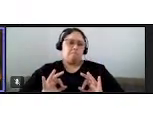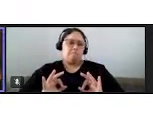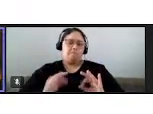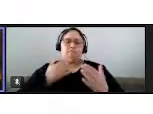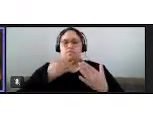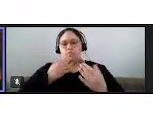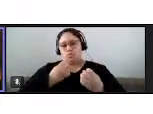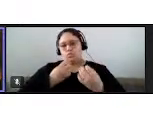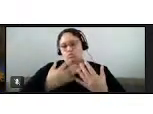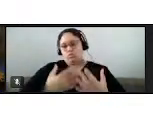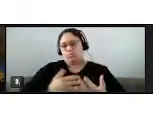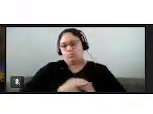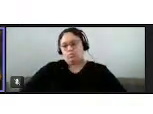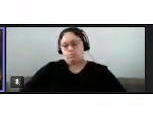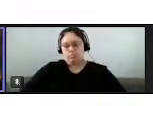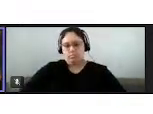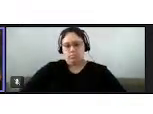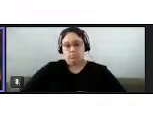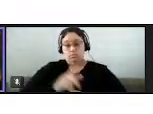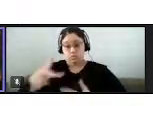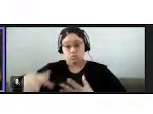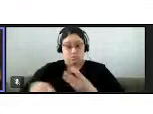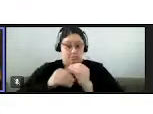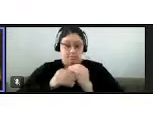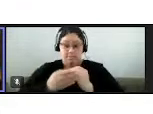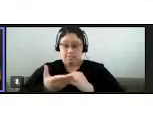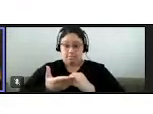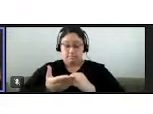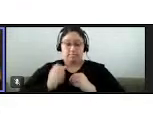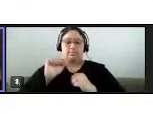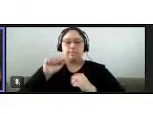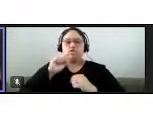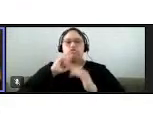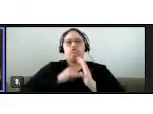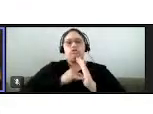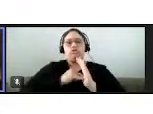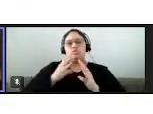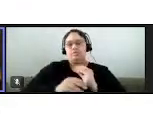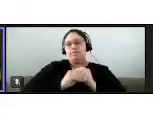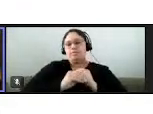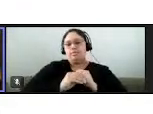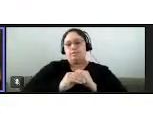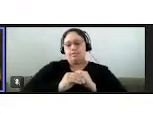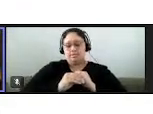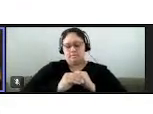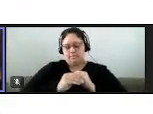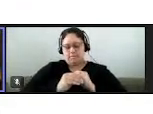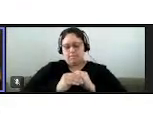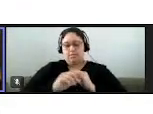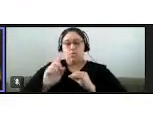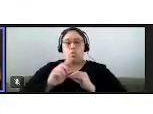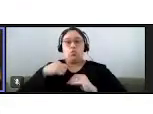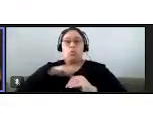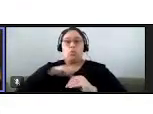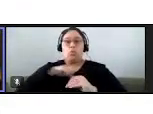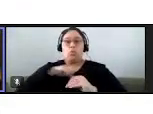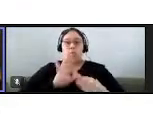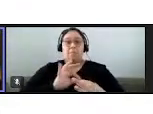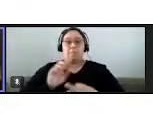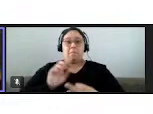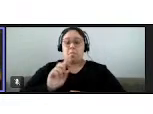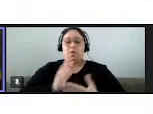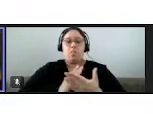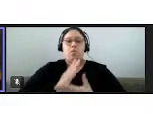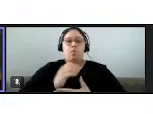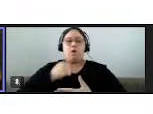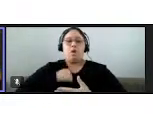Thank you very much. You want to add to that, sir? Yeah, just to add, I think what we can commit to is through